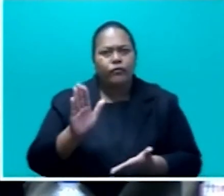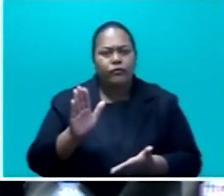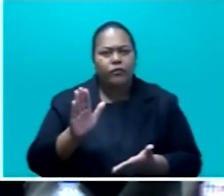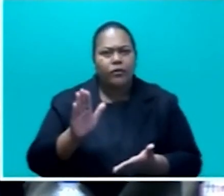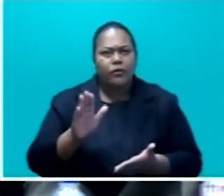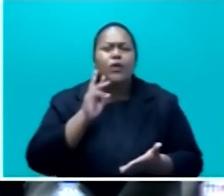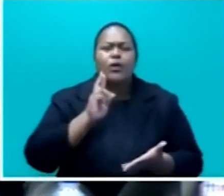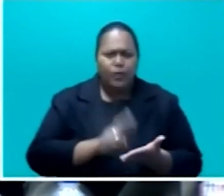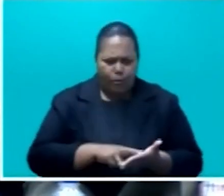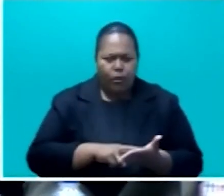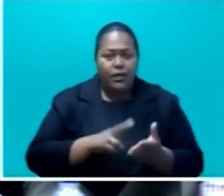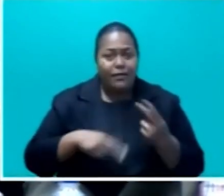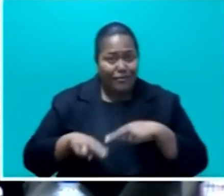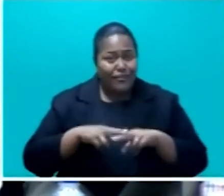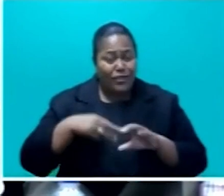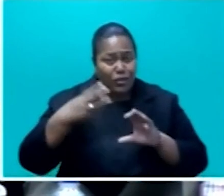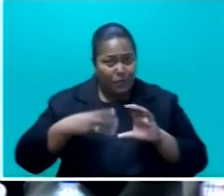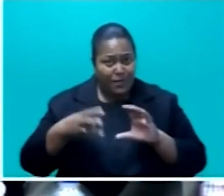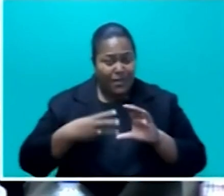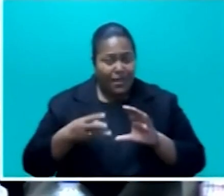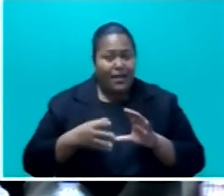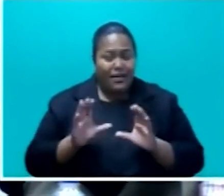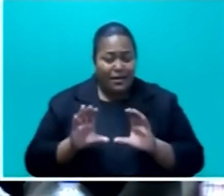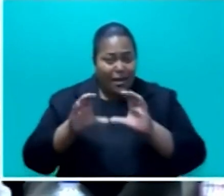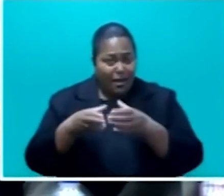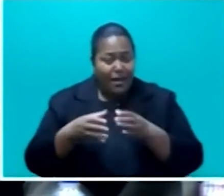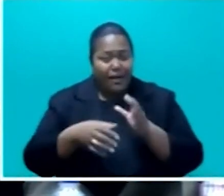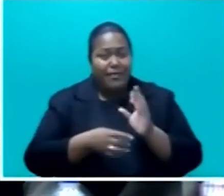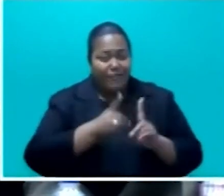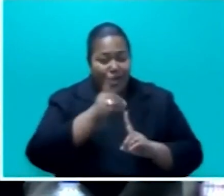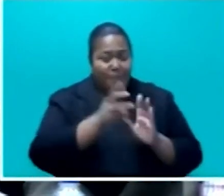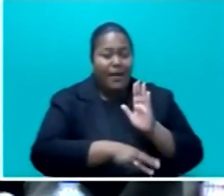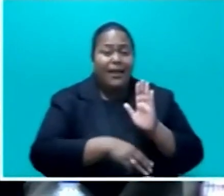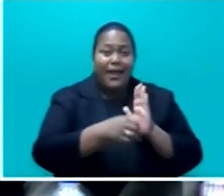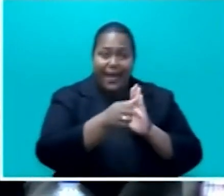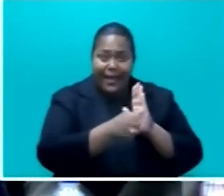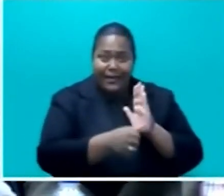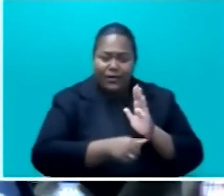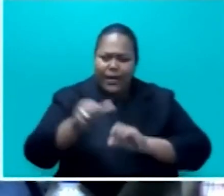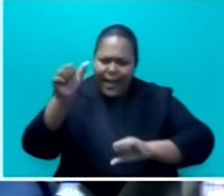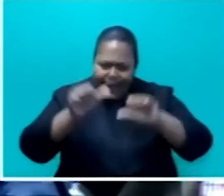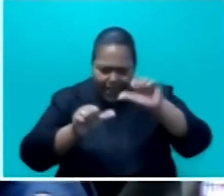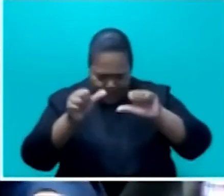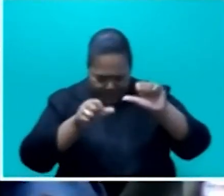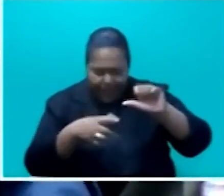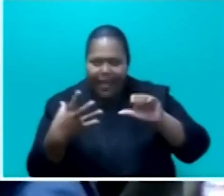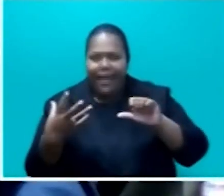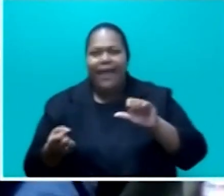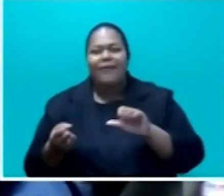Fiji Media Industry Development Act 2010, an analysis from Dialogue Fiji, and I quote, I attended